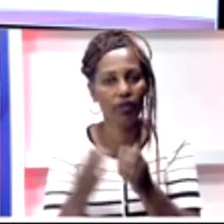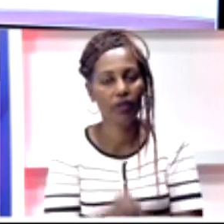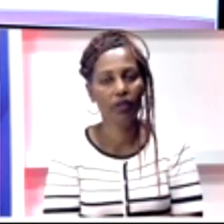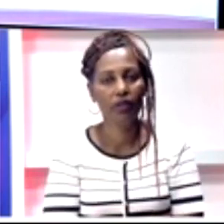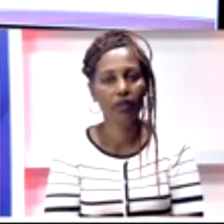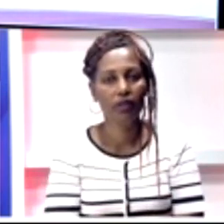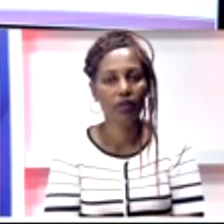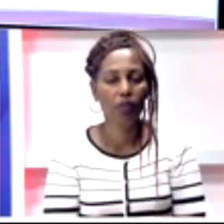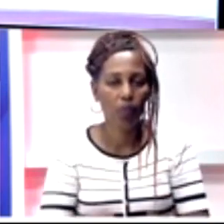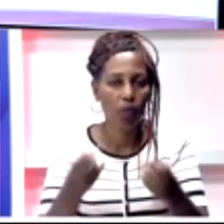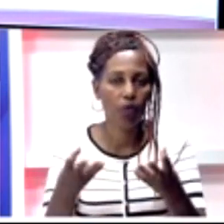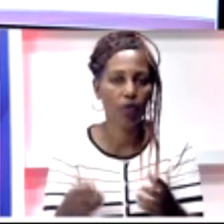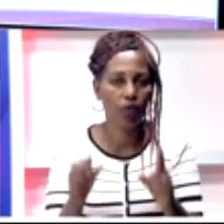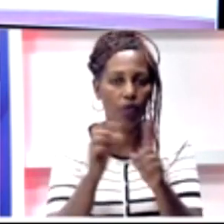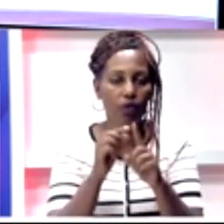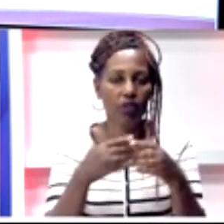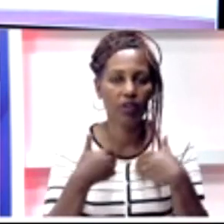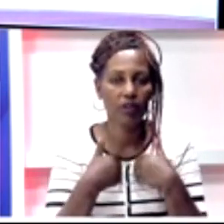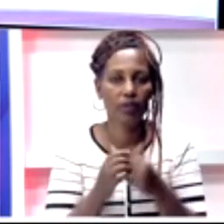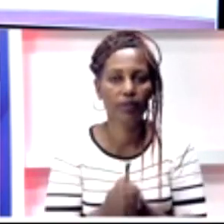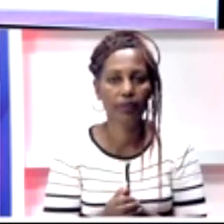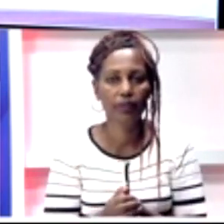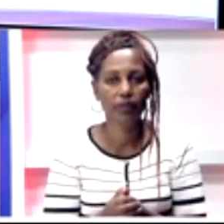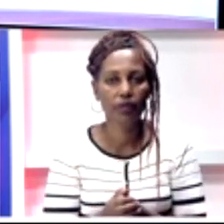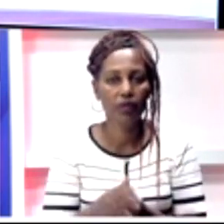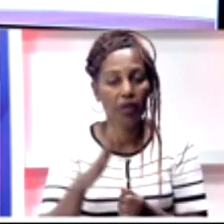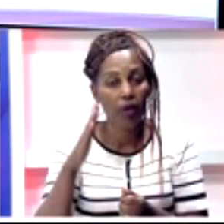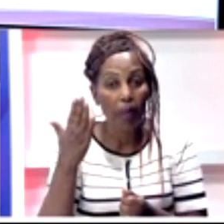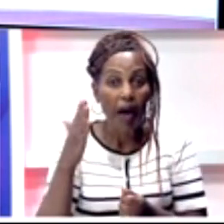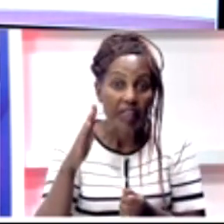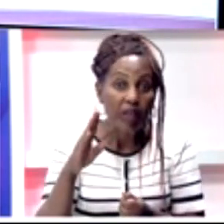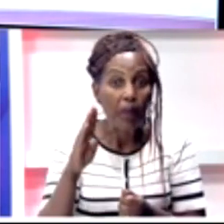many other more. "Might be" means doubtfully, or